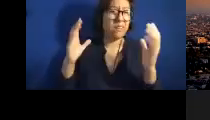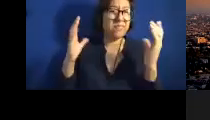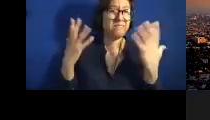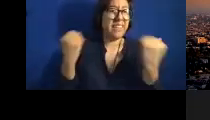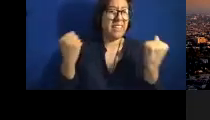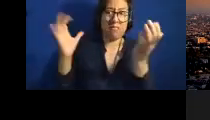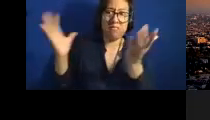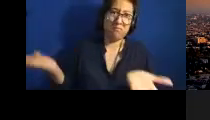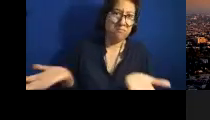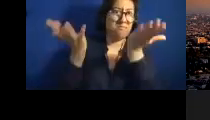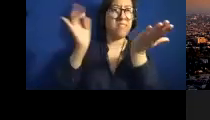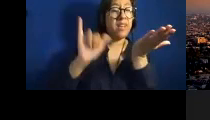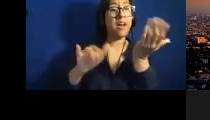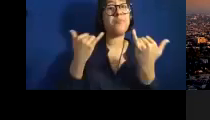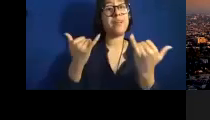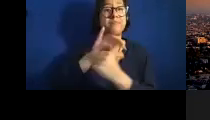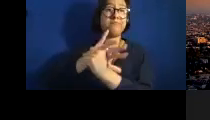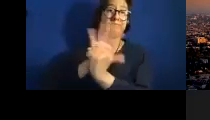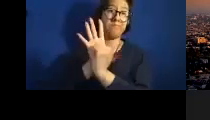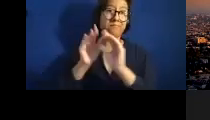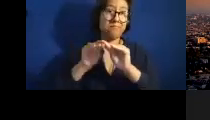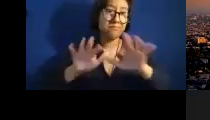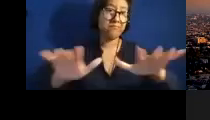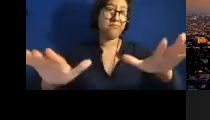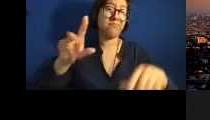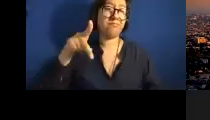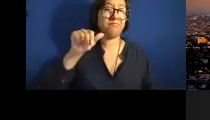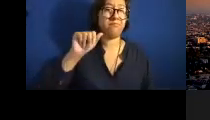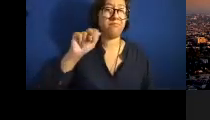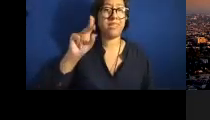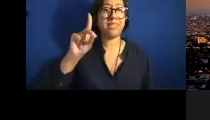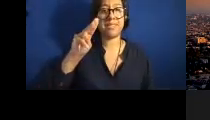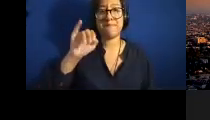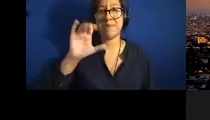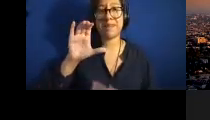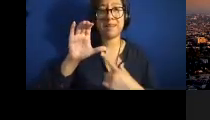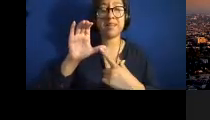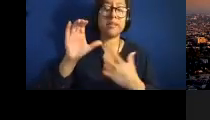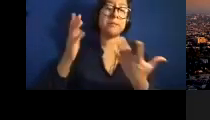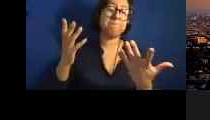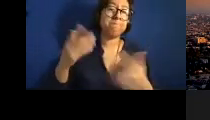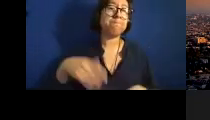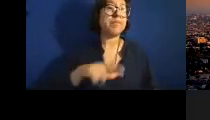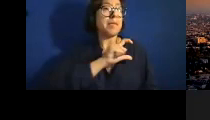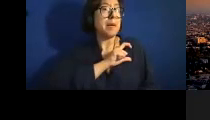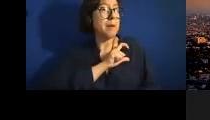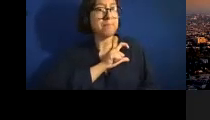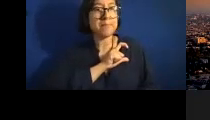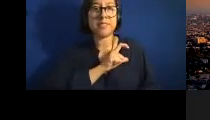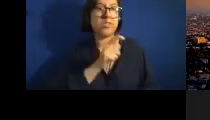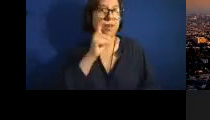And especially given with the pandemic right now, you know, we have, you know, law enforcement is not the, should not be the